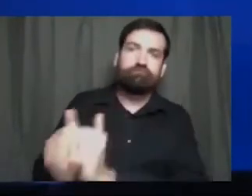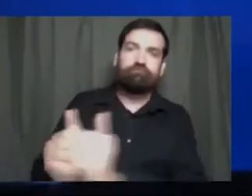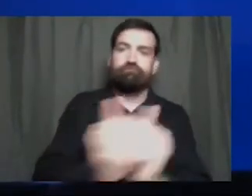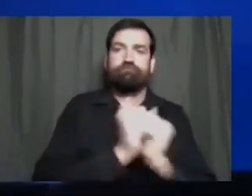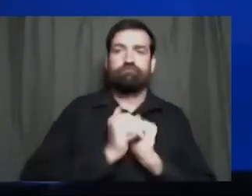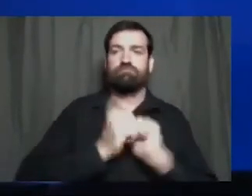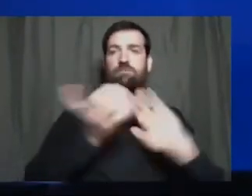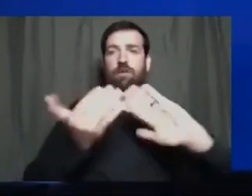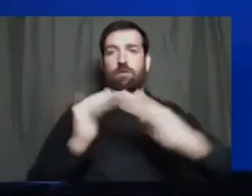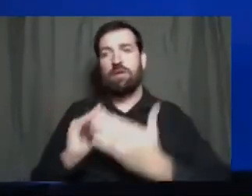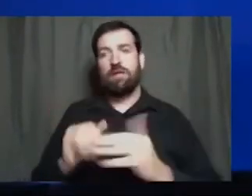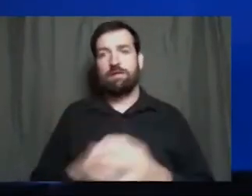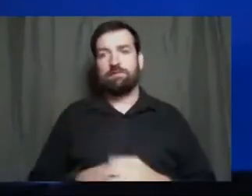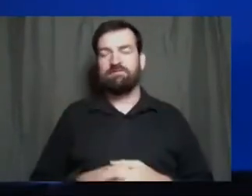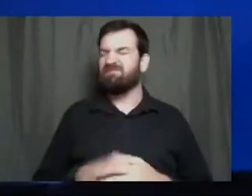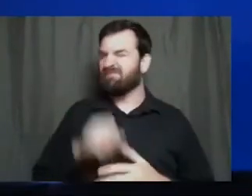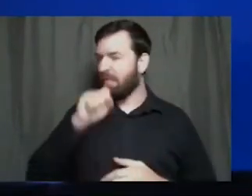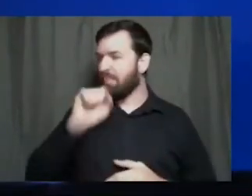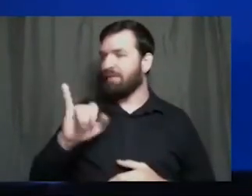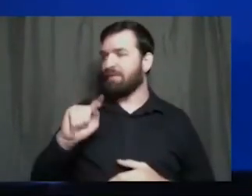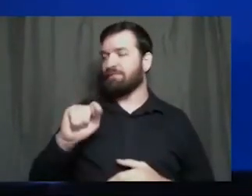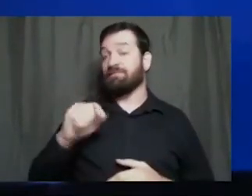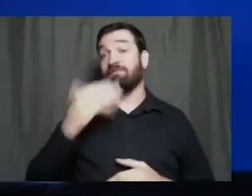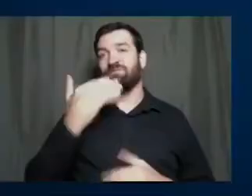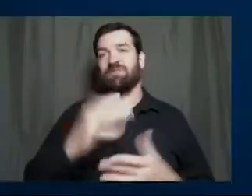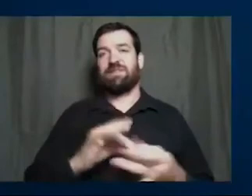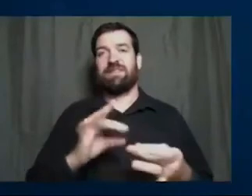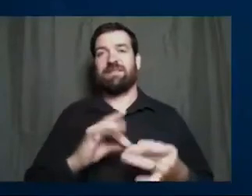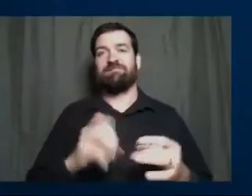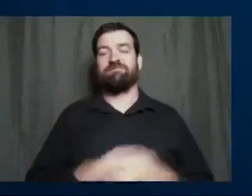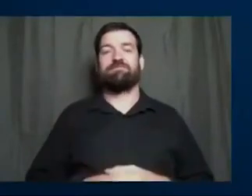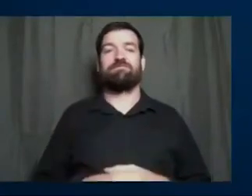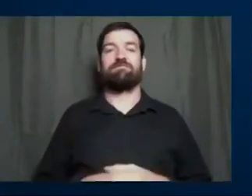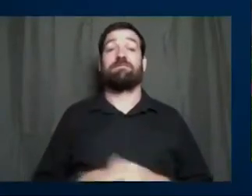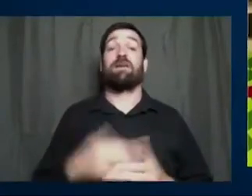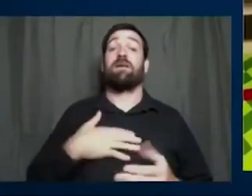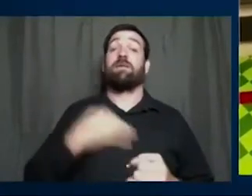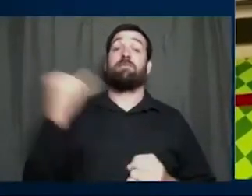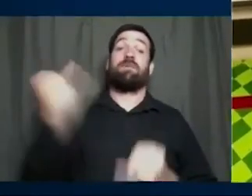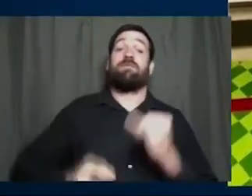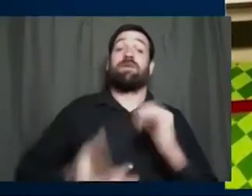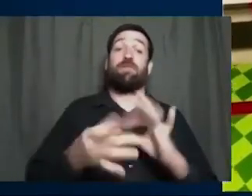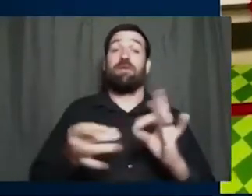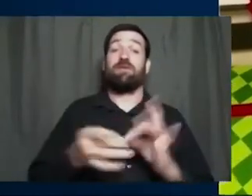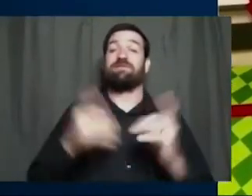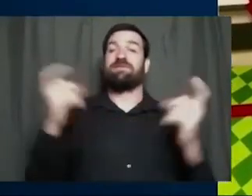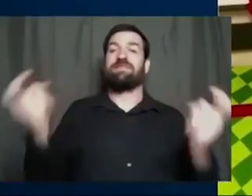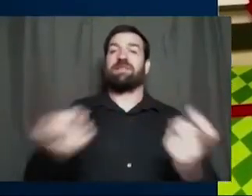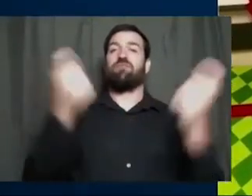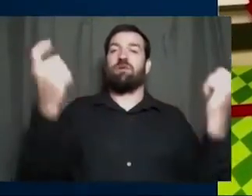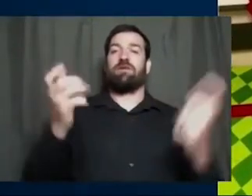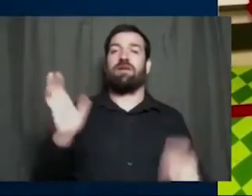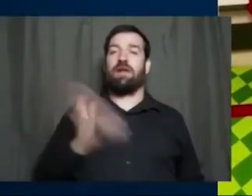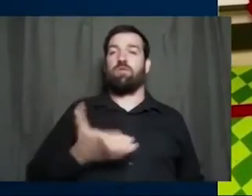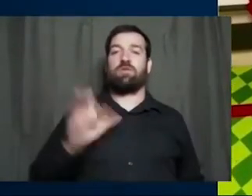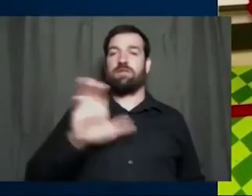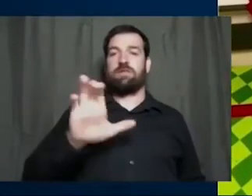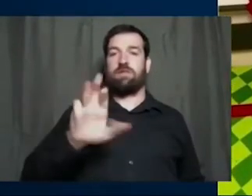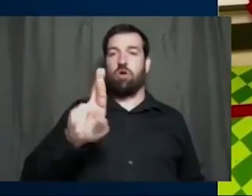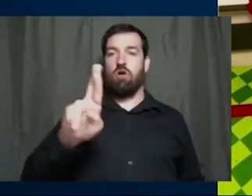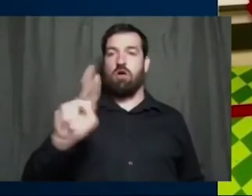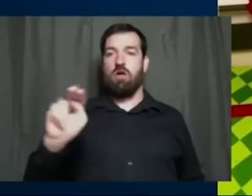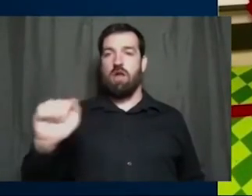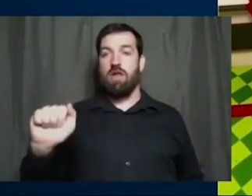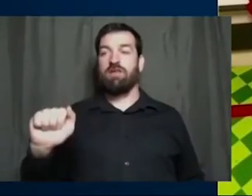hope. Love it. Well said. Okay, so my final thought today is to celebrate our CRNAs. They are celebrating Christmas a little bit